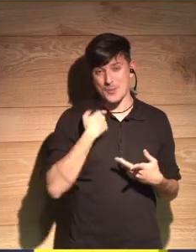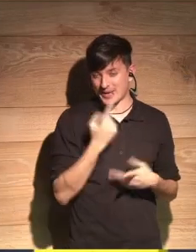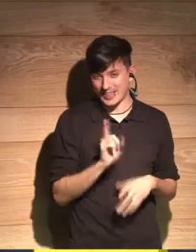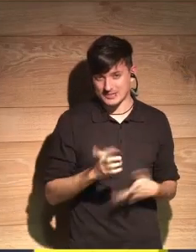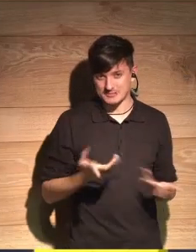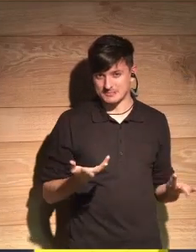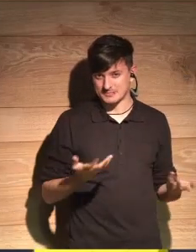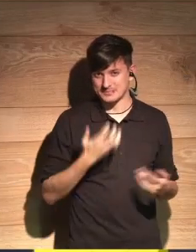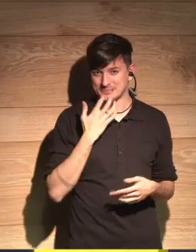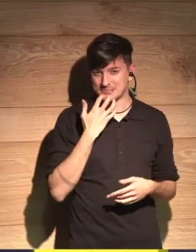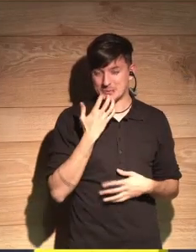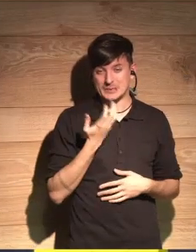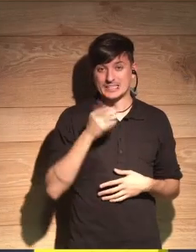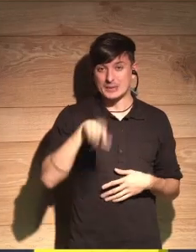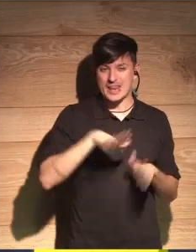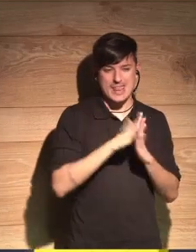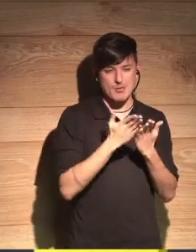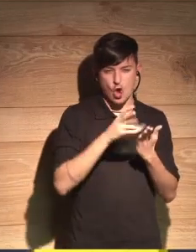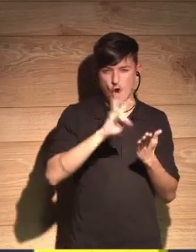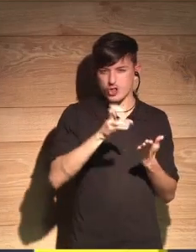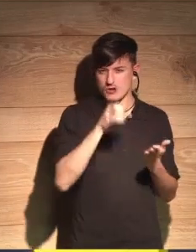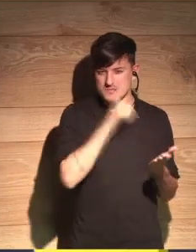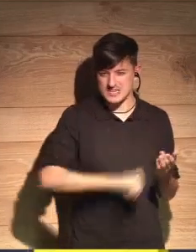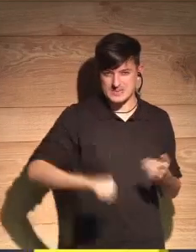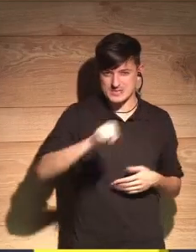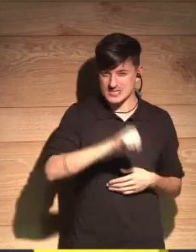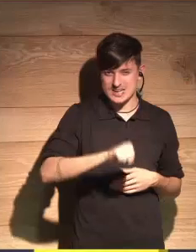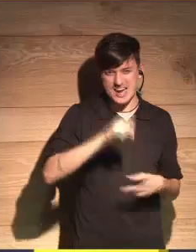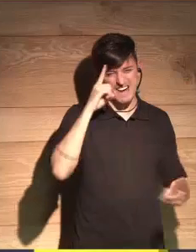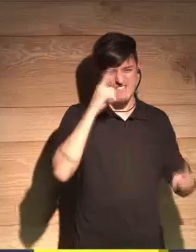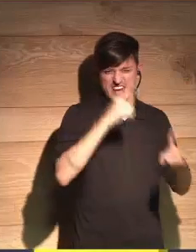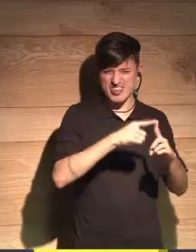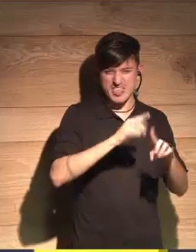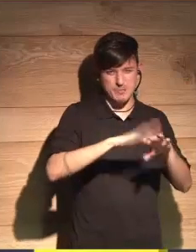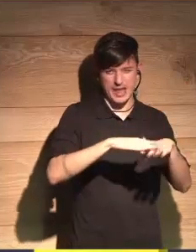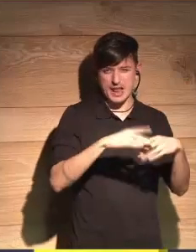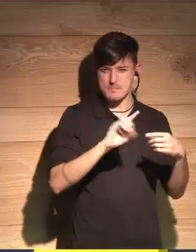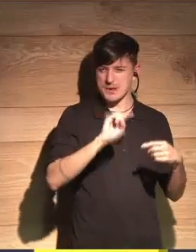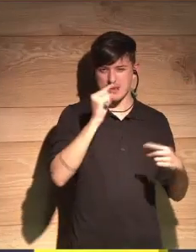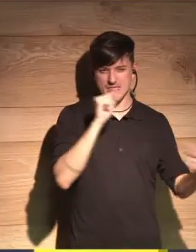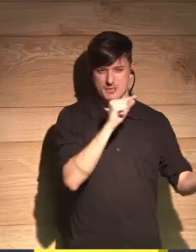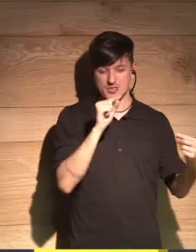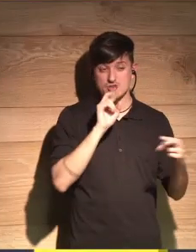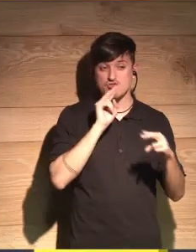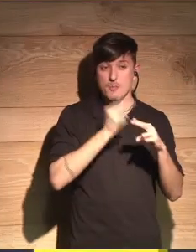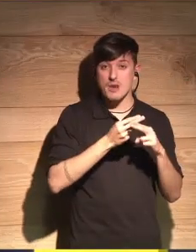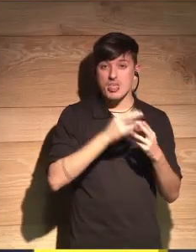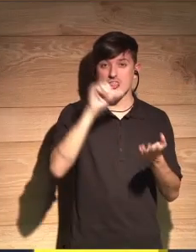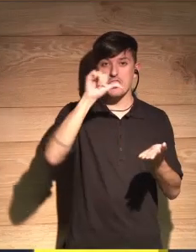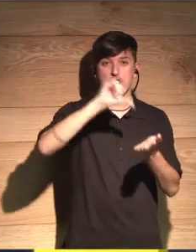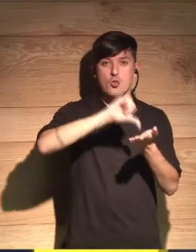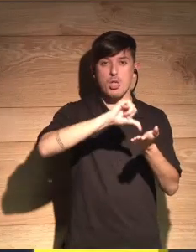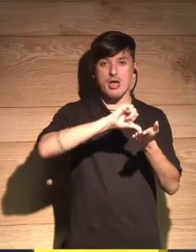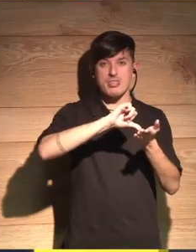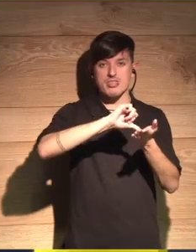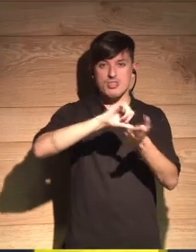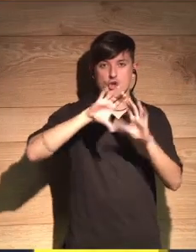And she has another book that is the role model for this first discussion, that is Global City.